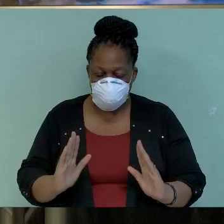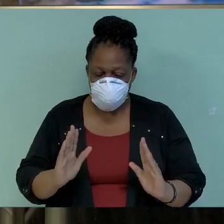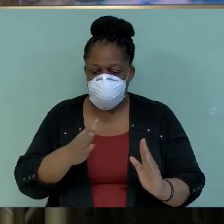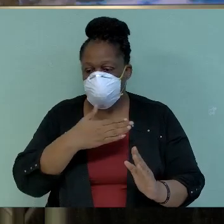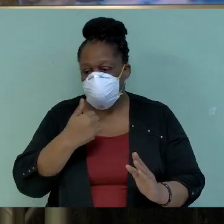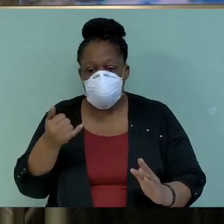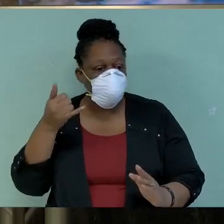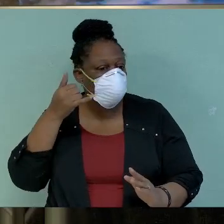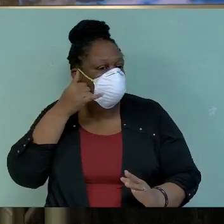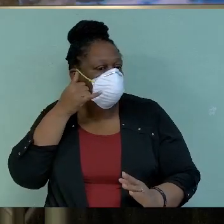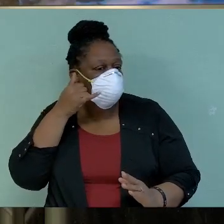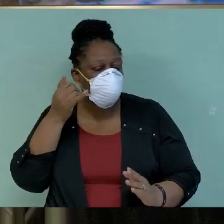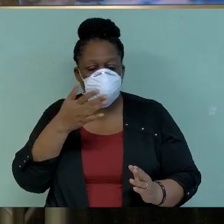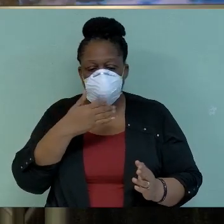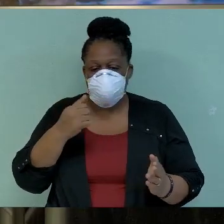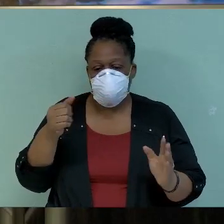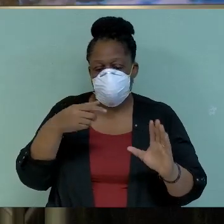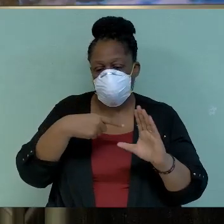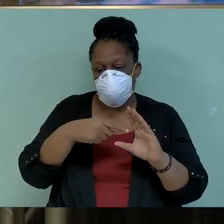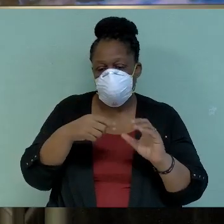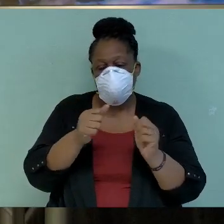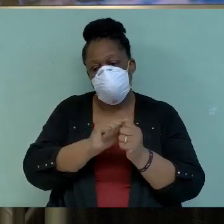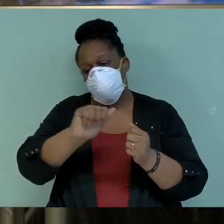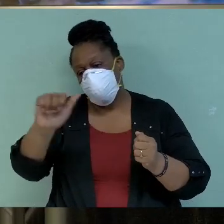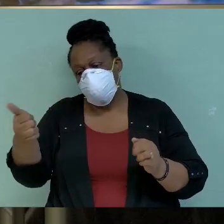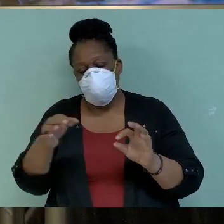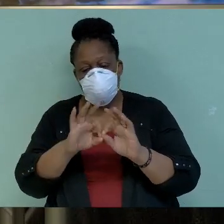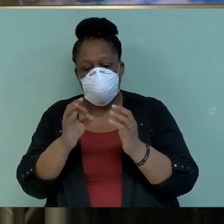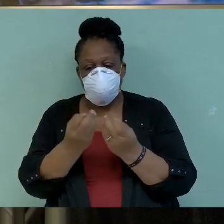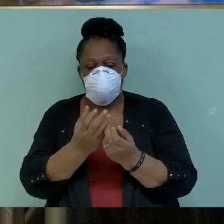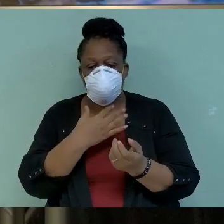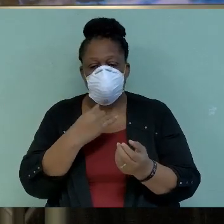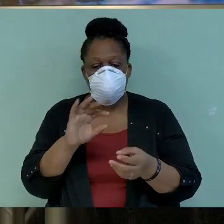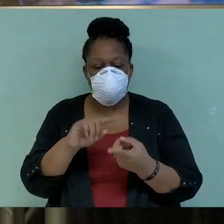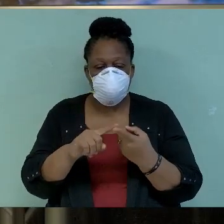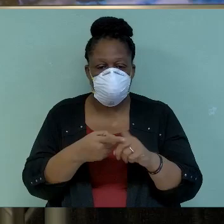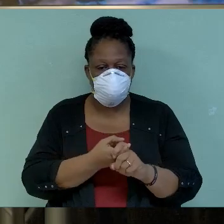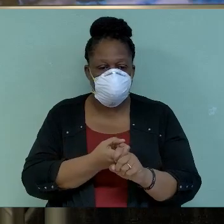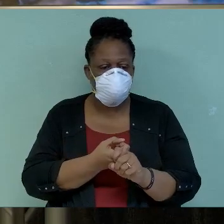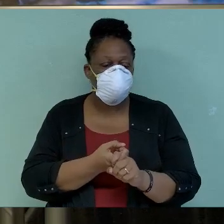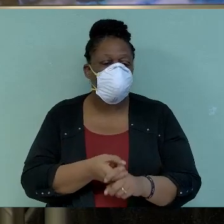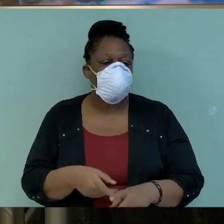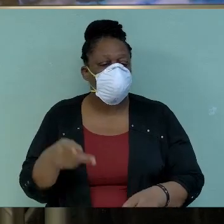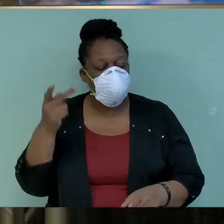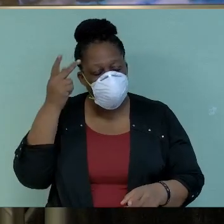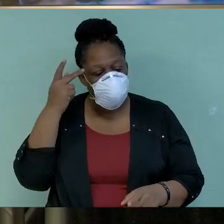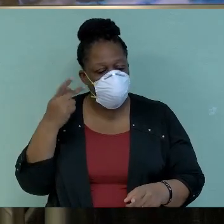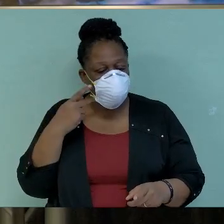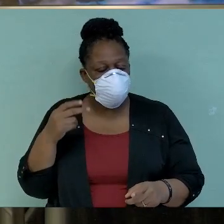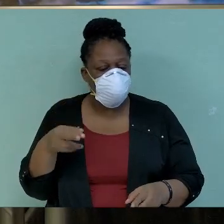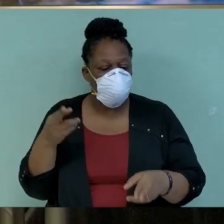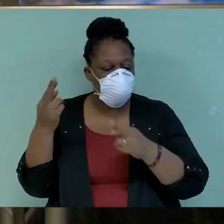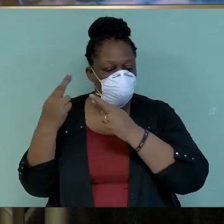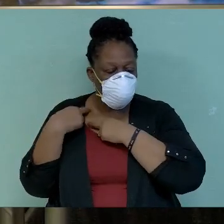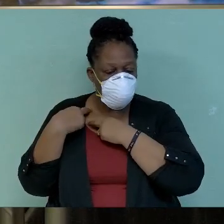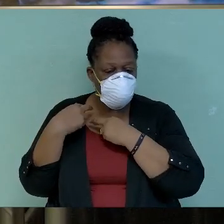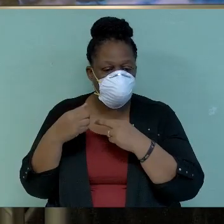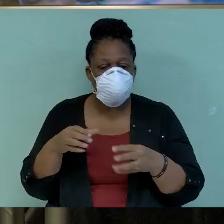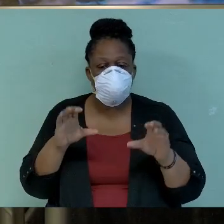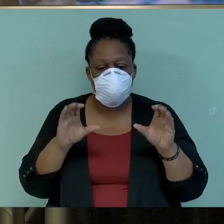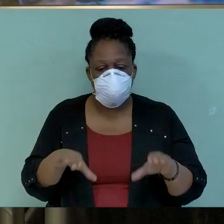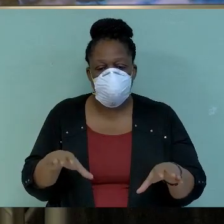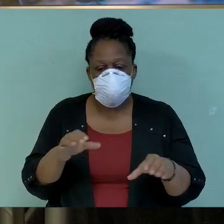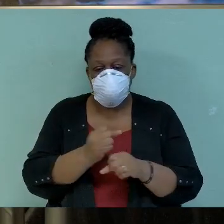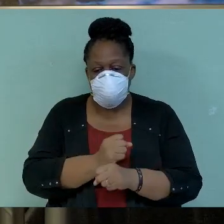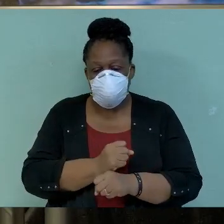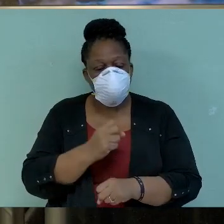family and friends. The parental role could get more challenging at this time, but